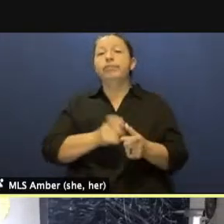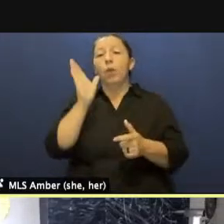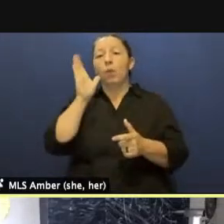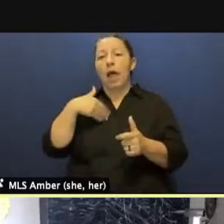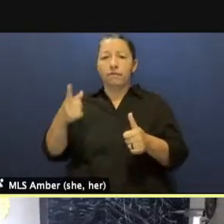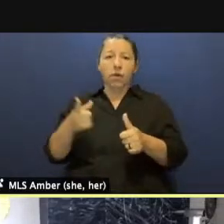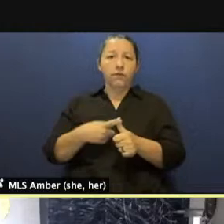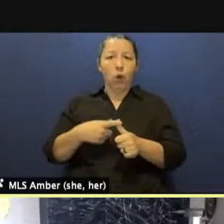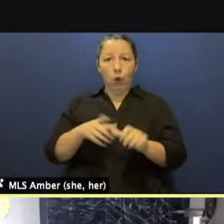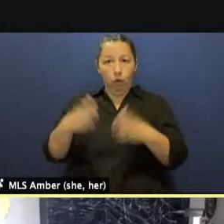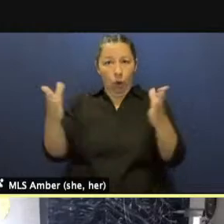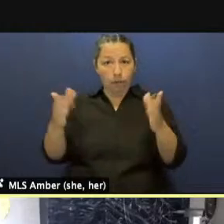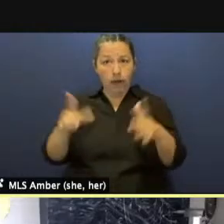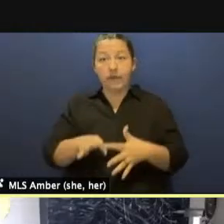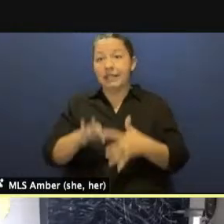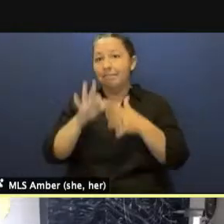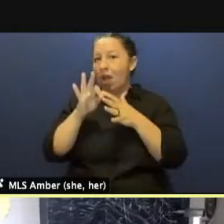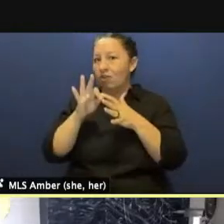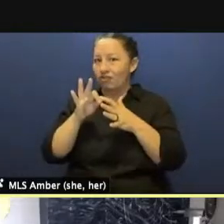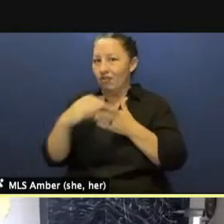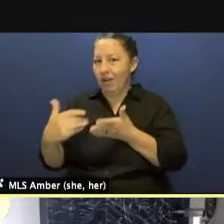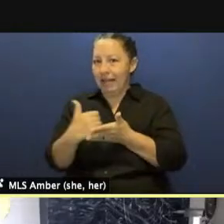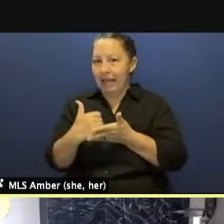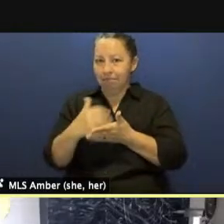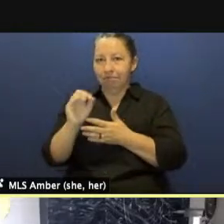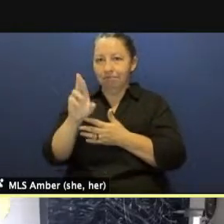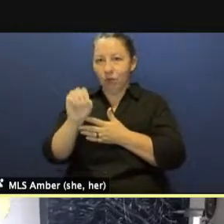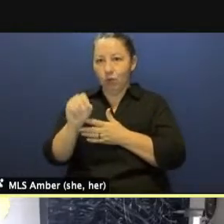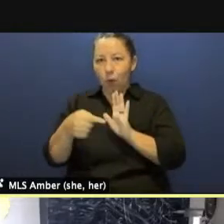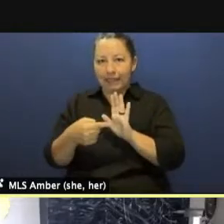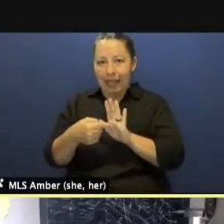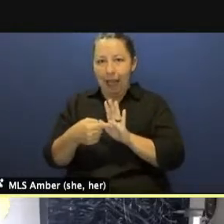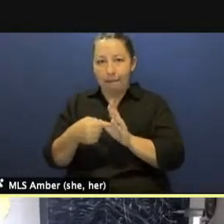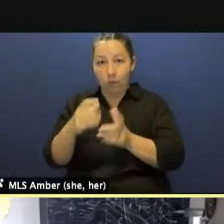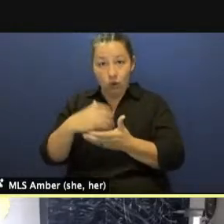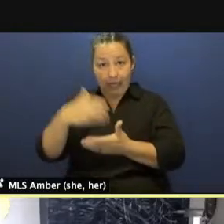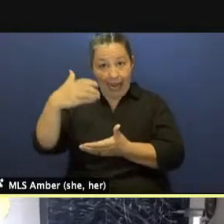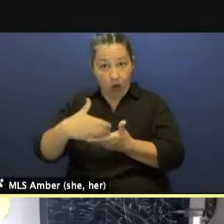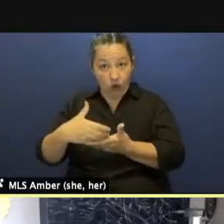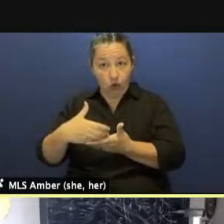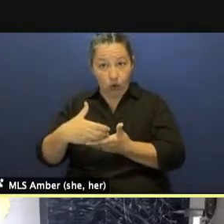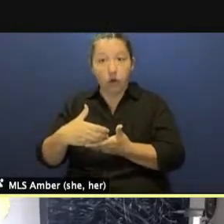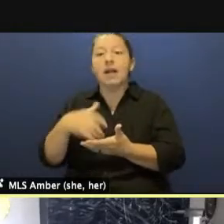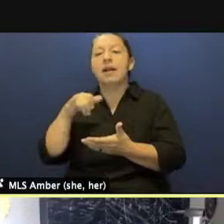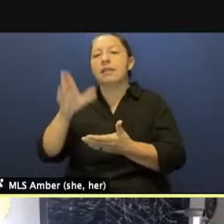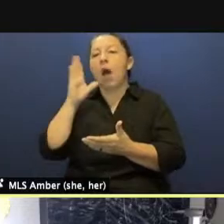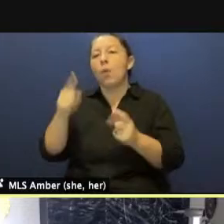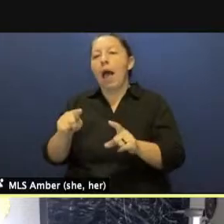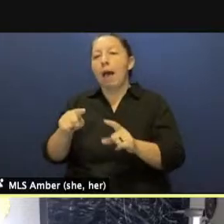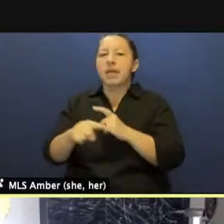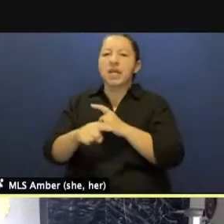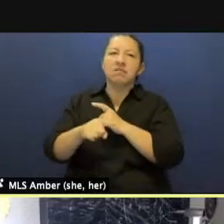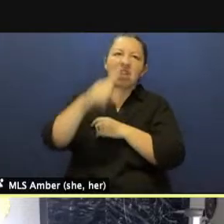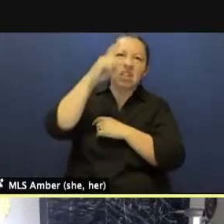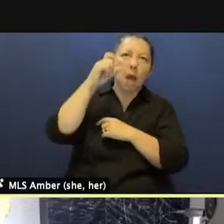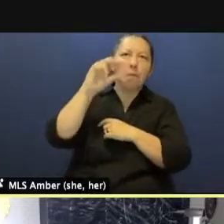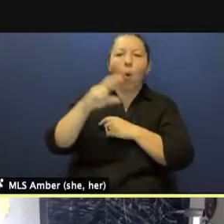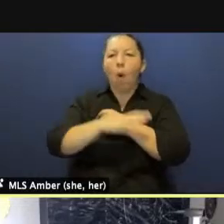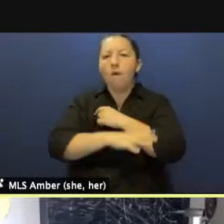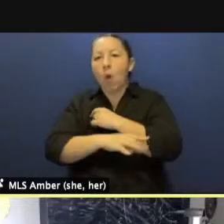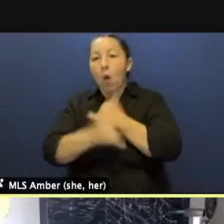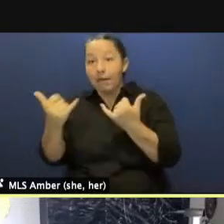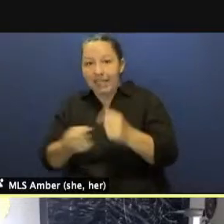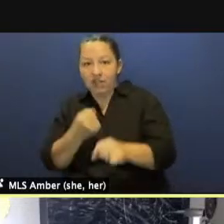opening of a specially collected core sample container in the summer, fall of this year. This is